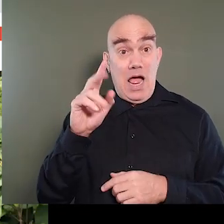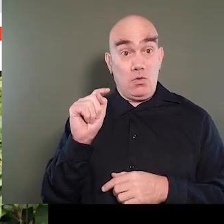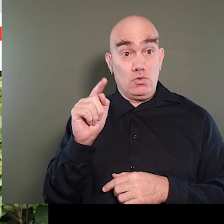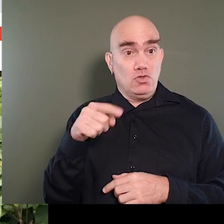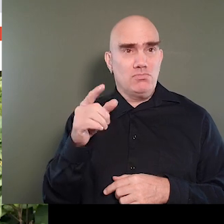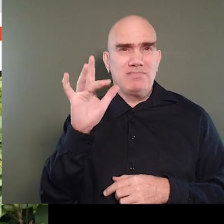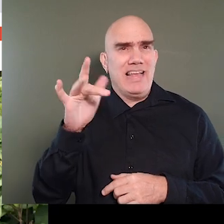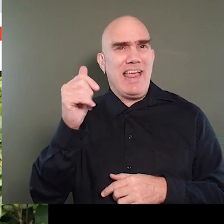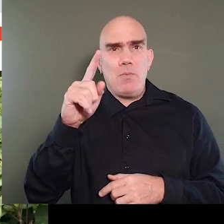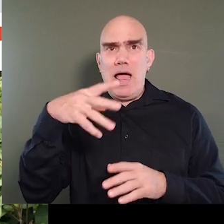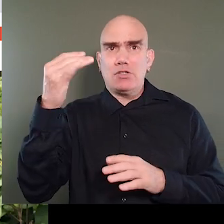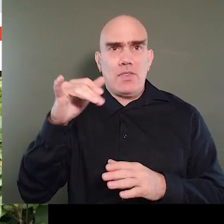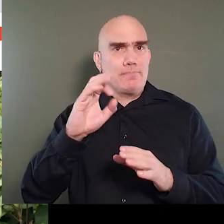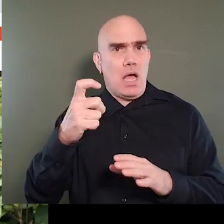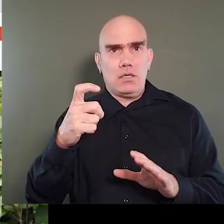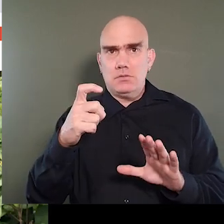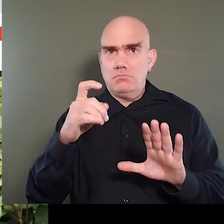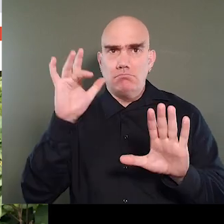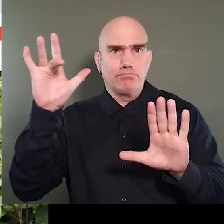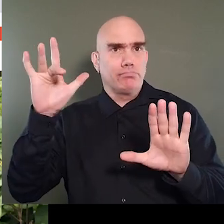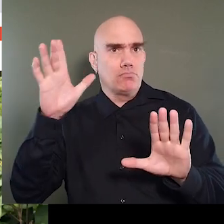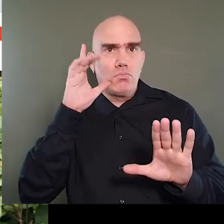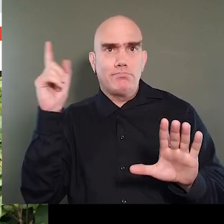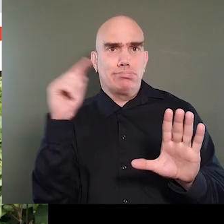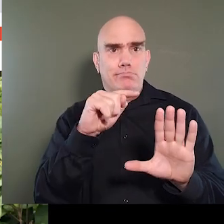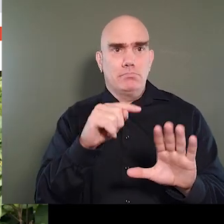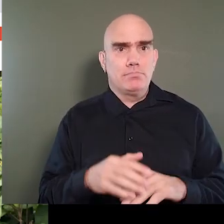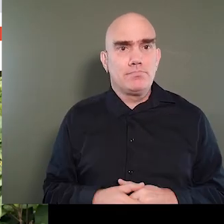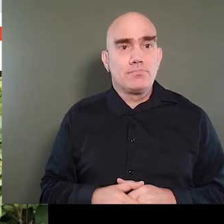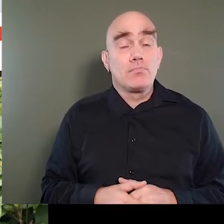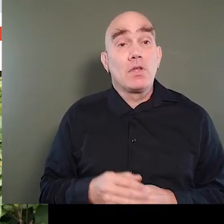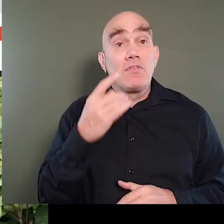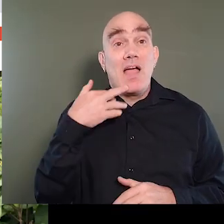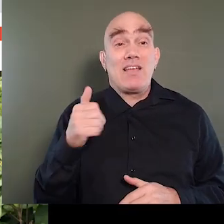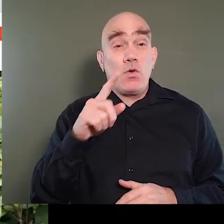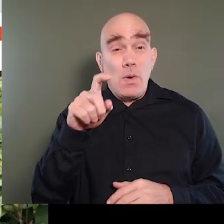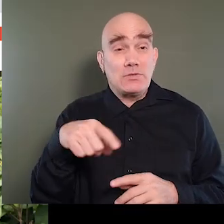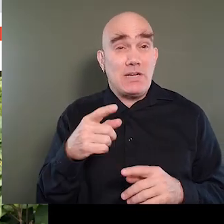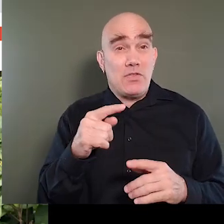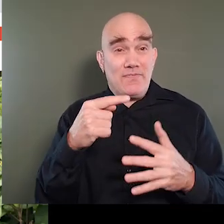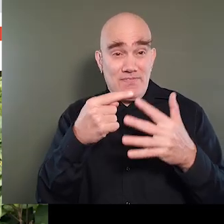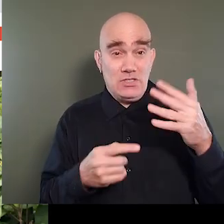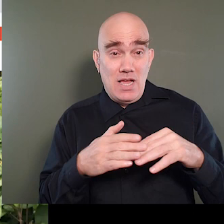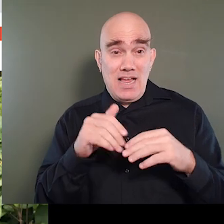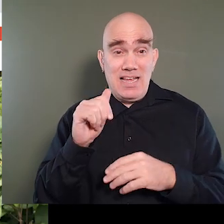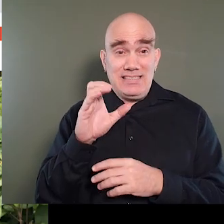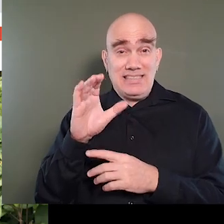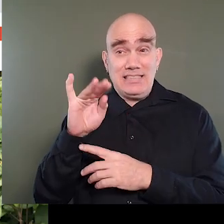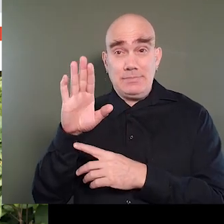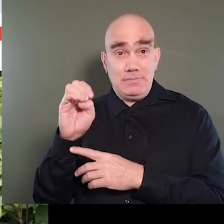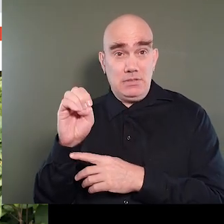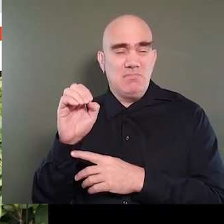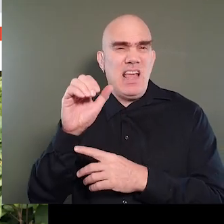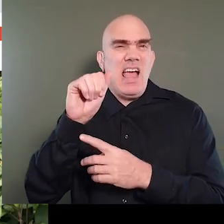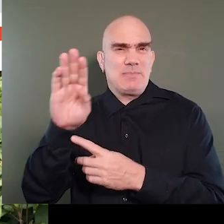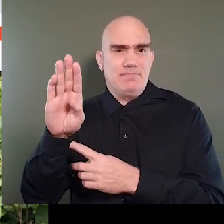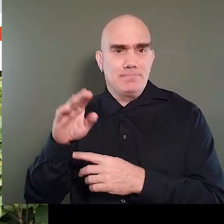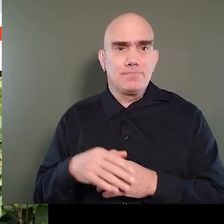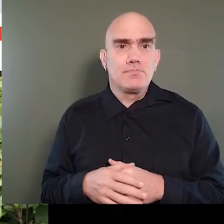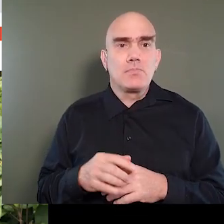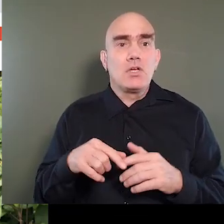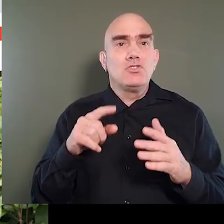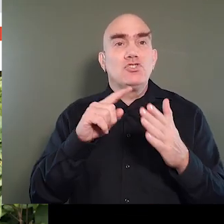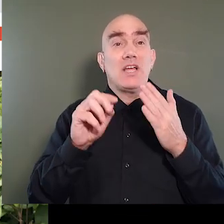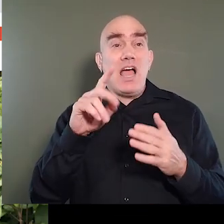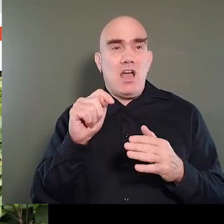click anywhere outside of that box. If you have any questions about the features on accessiBe, then check out the statement